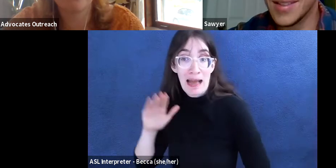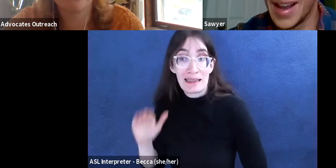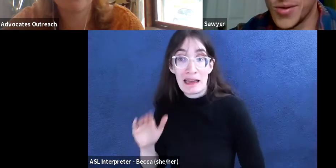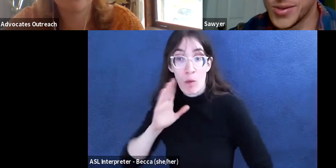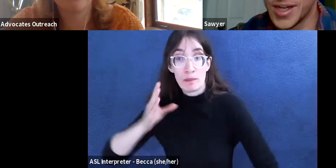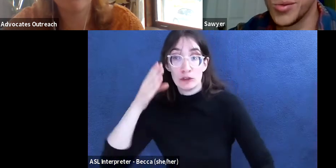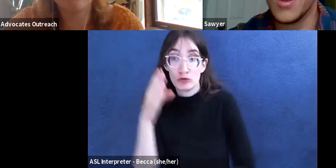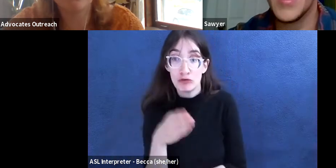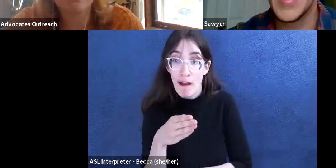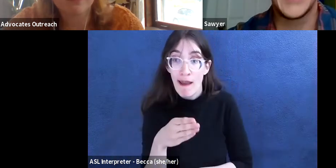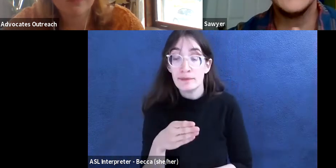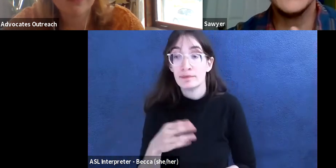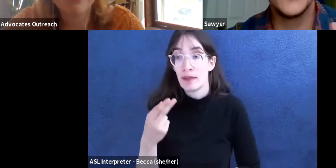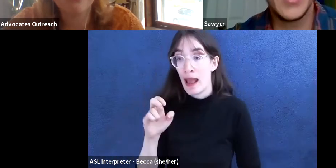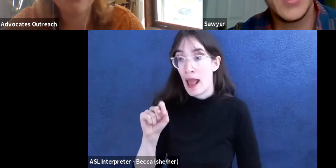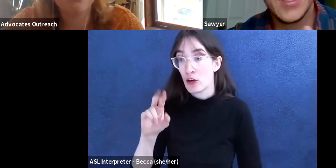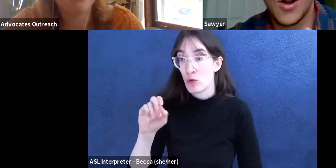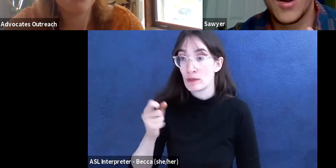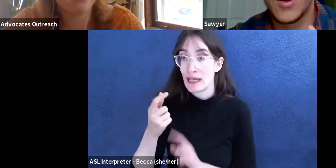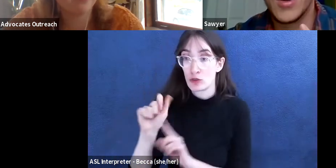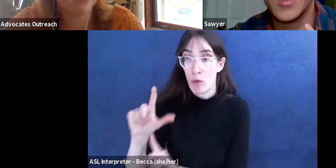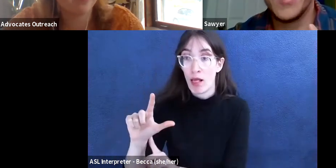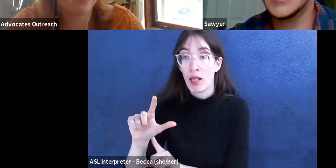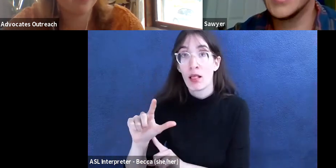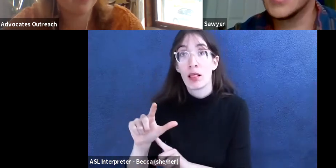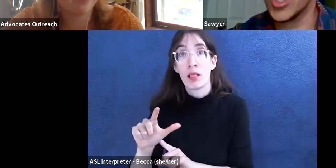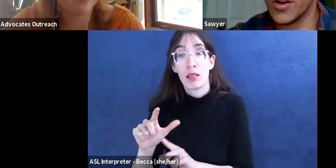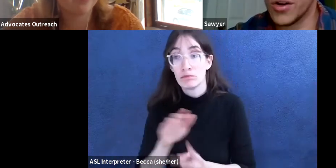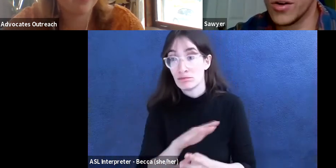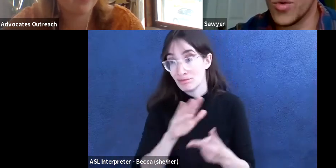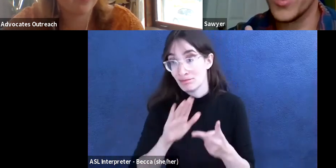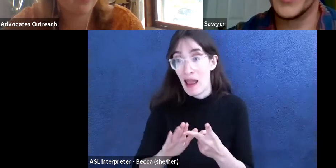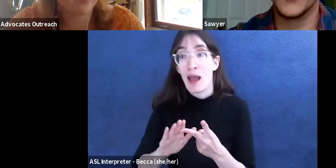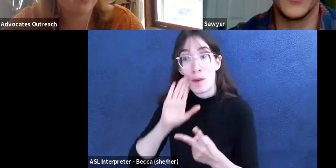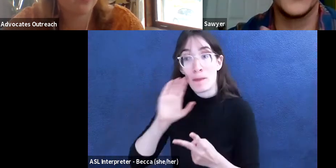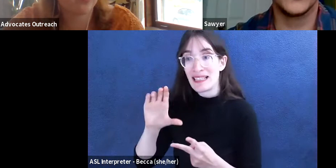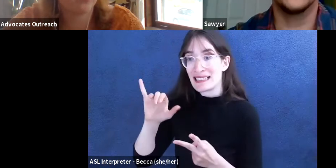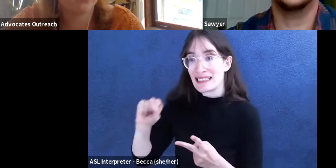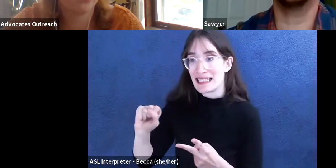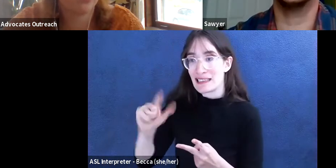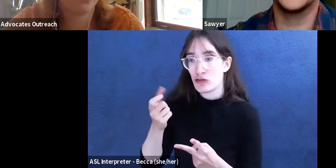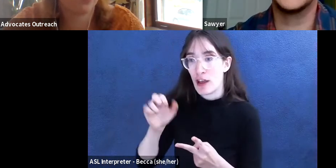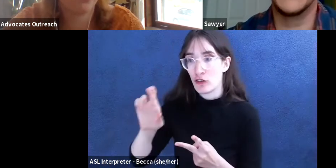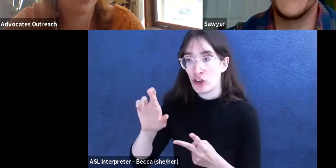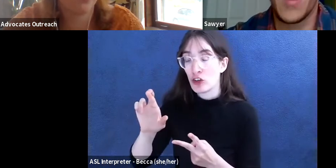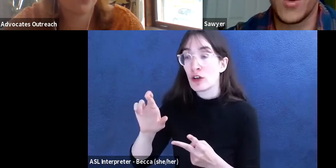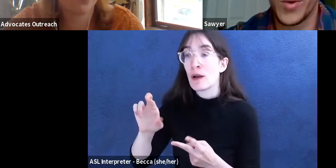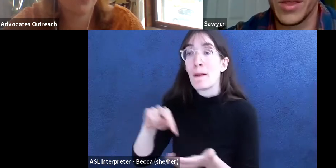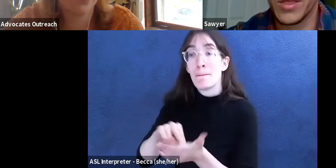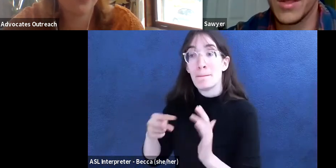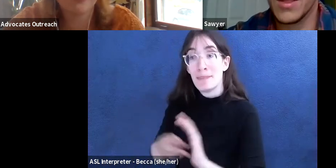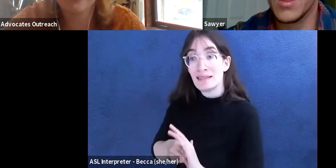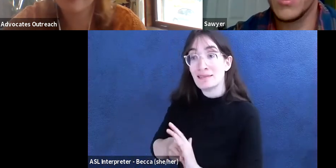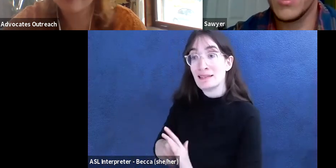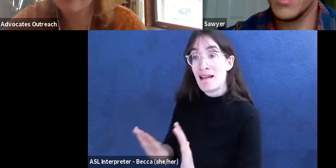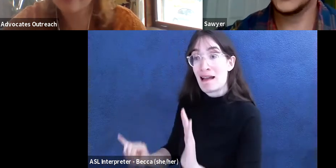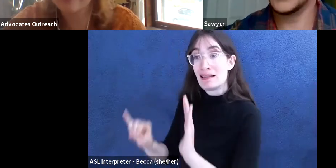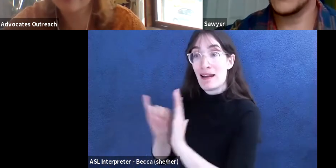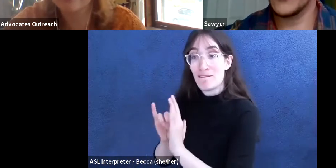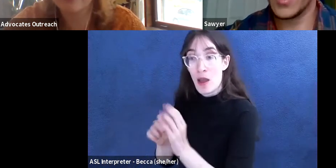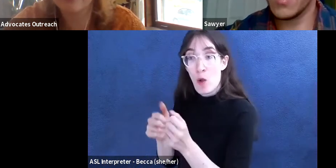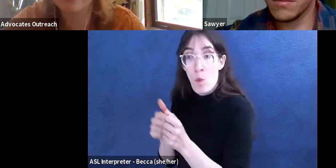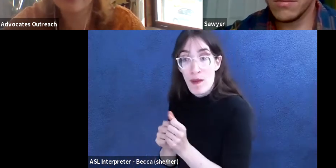Three. Is just a cute story and a great way to explore